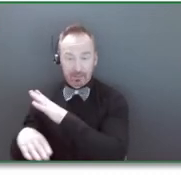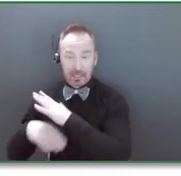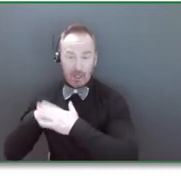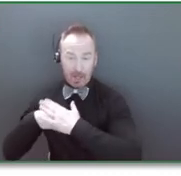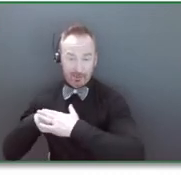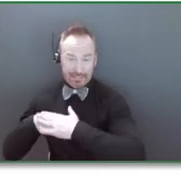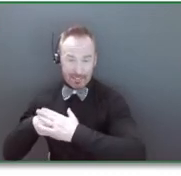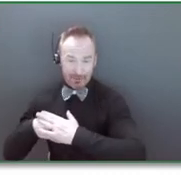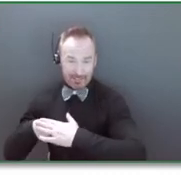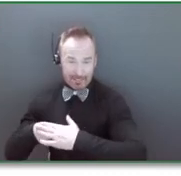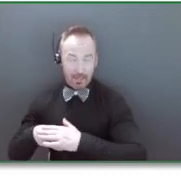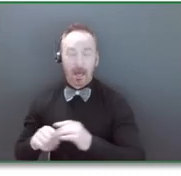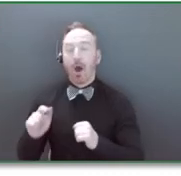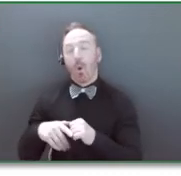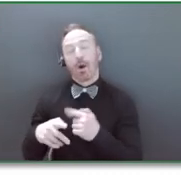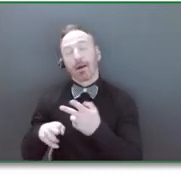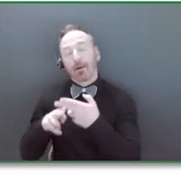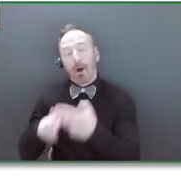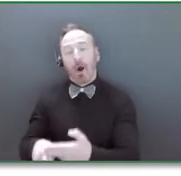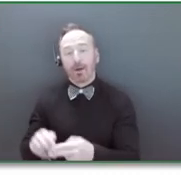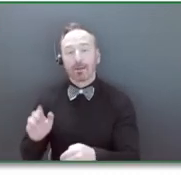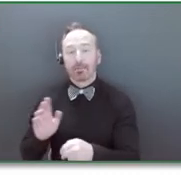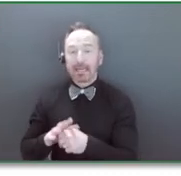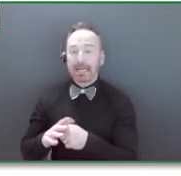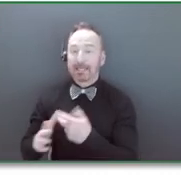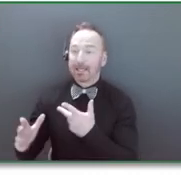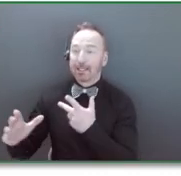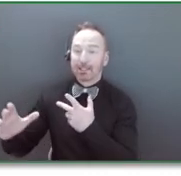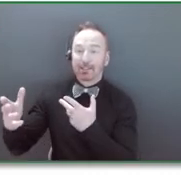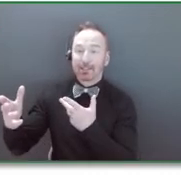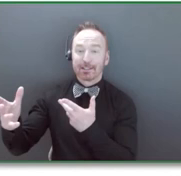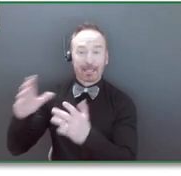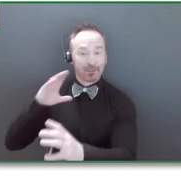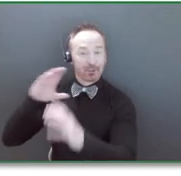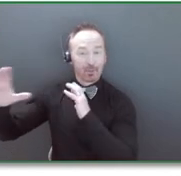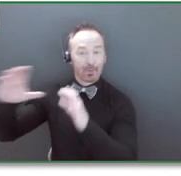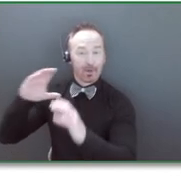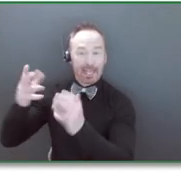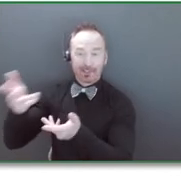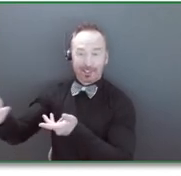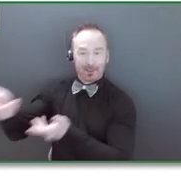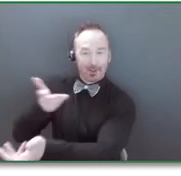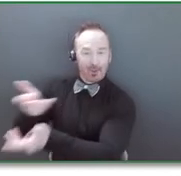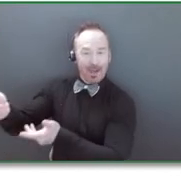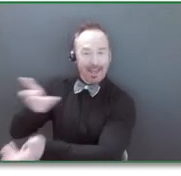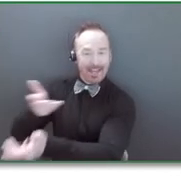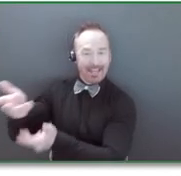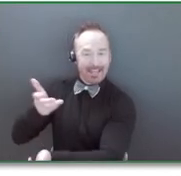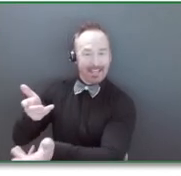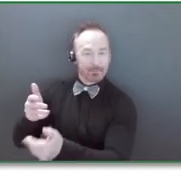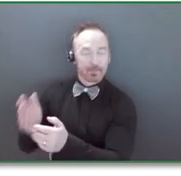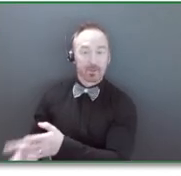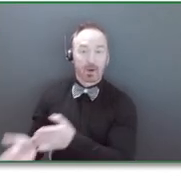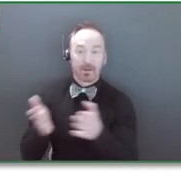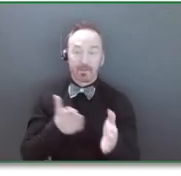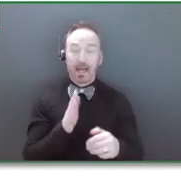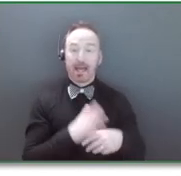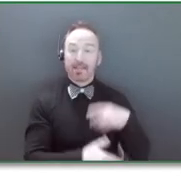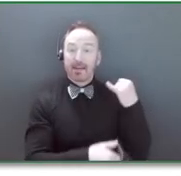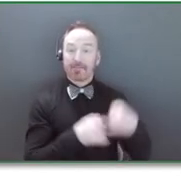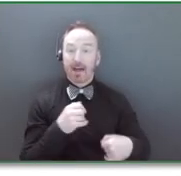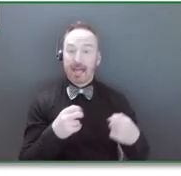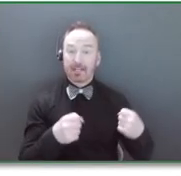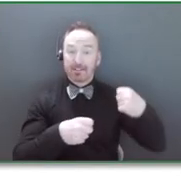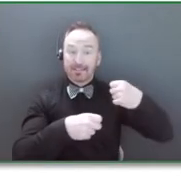effective two-way communication. Next slide, please. In the final workshop, we return to the focus back to the